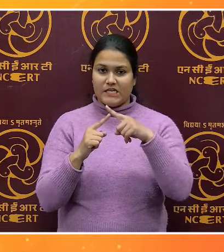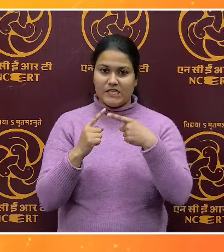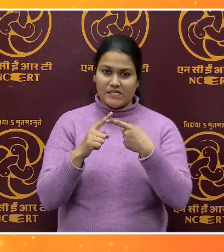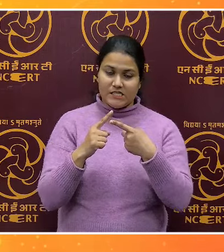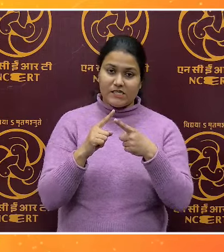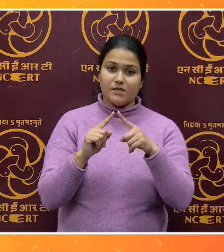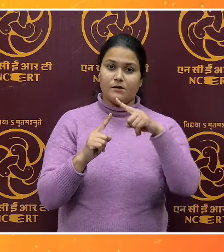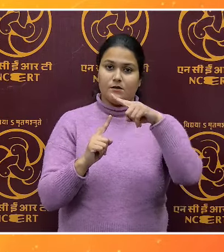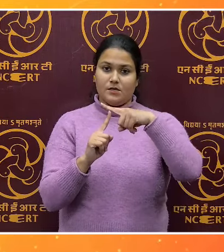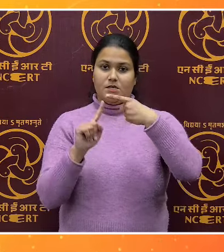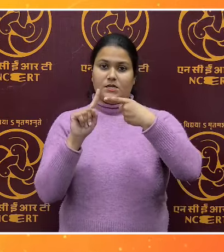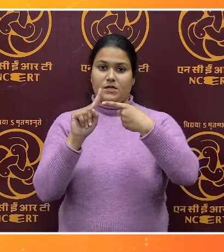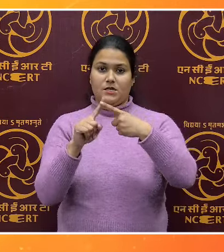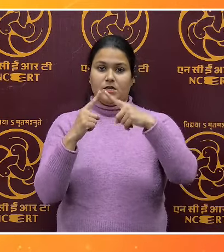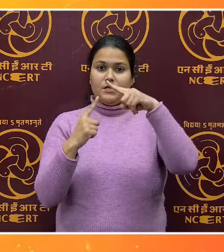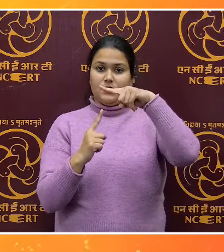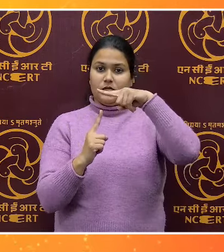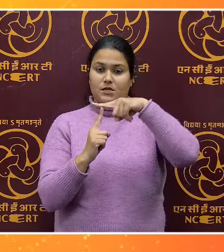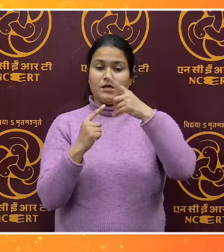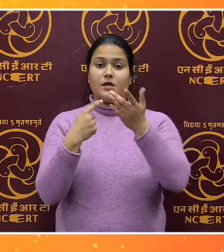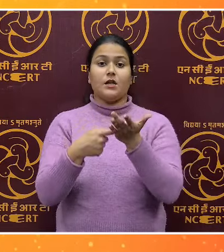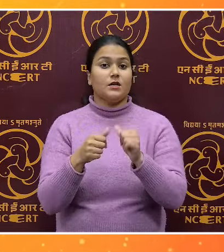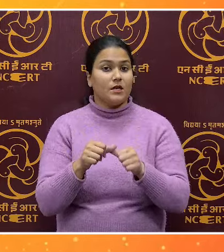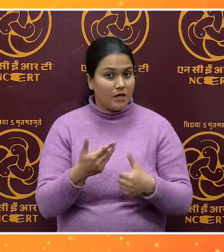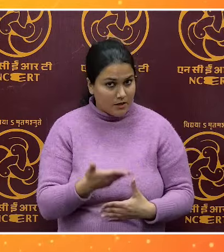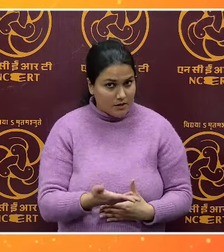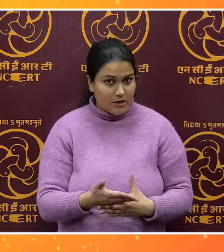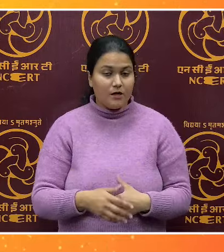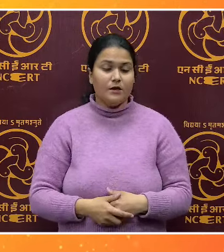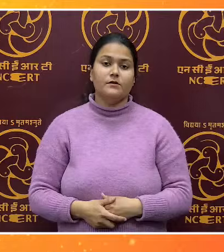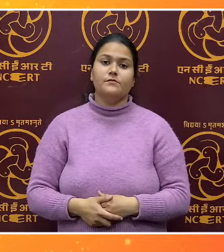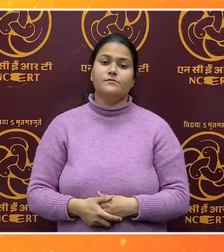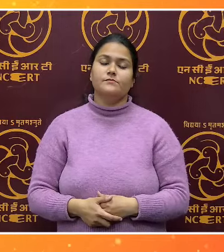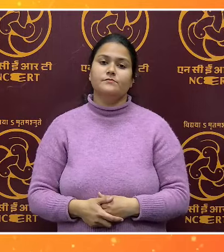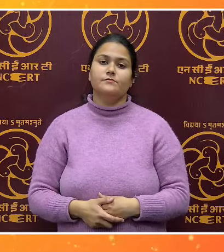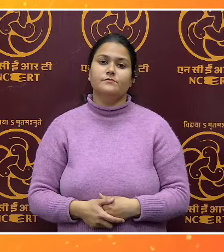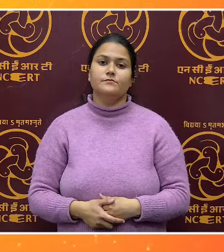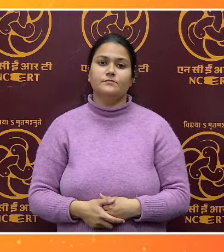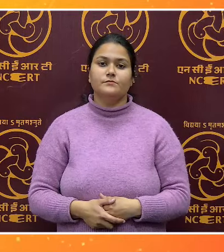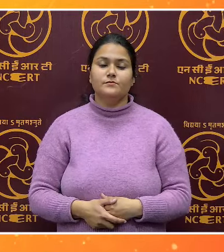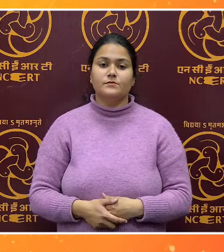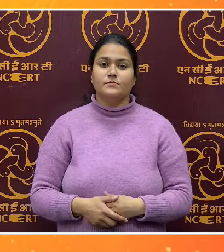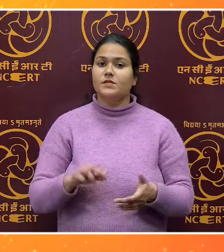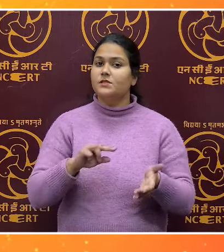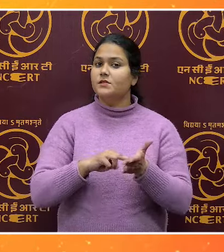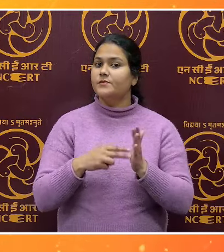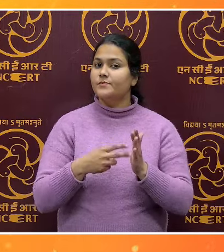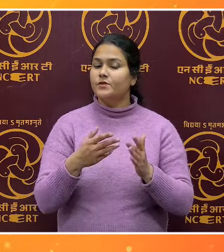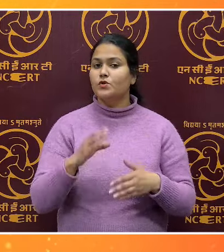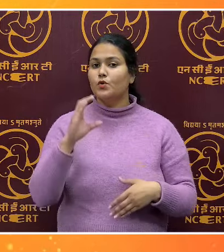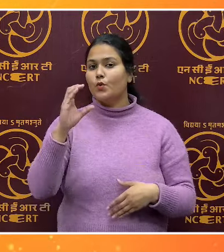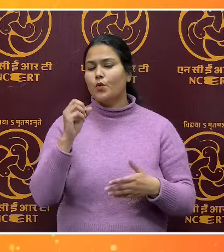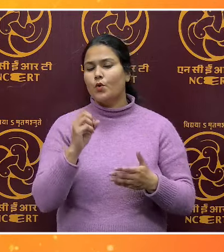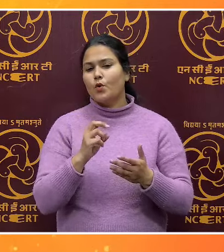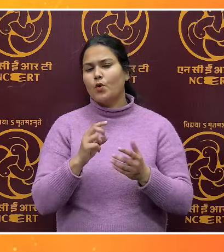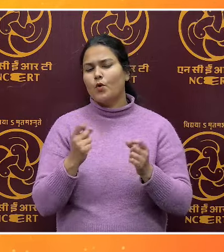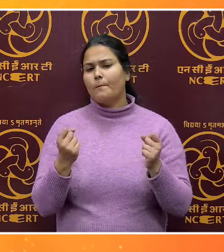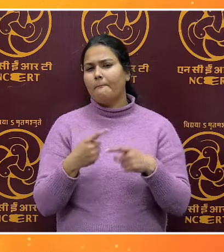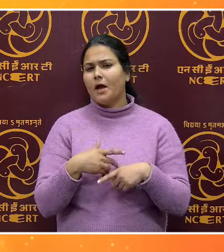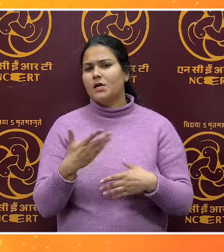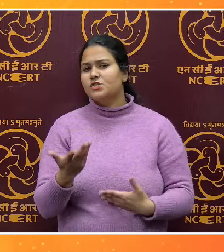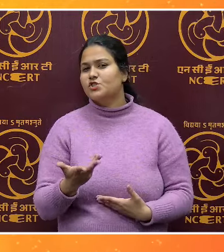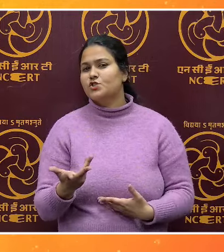geometry or square planar geometry. It means that the complex which